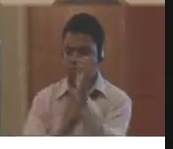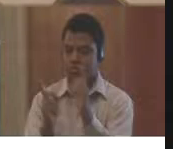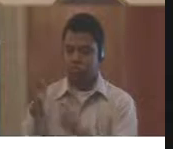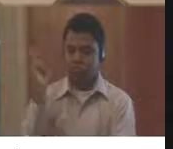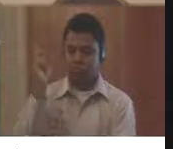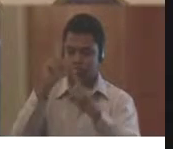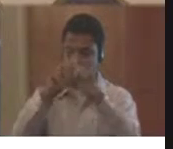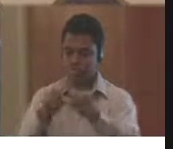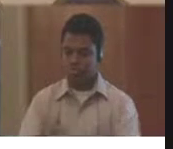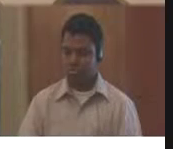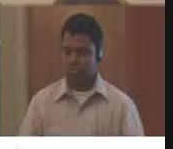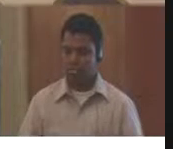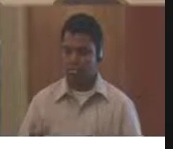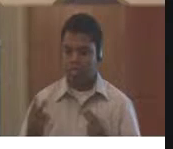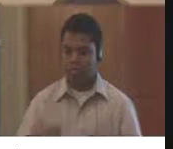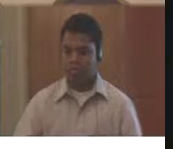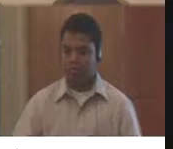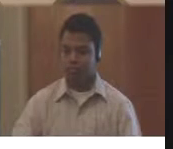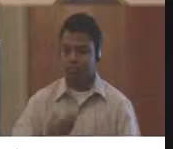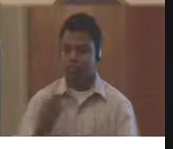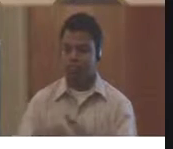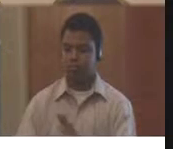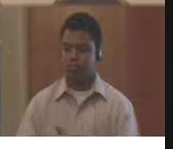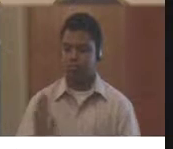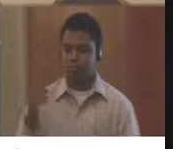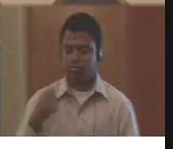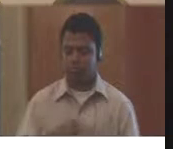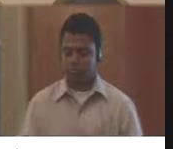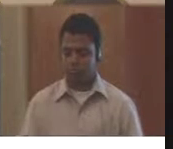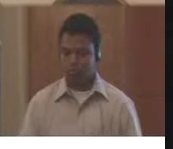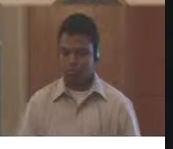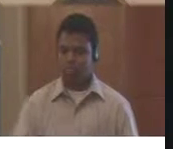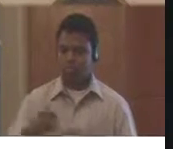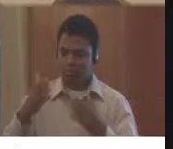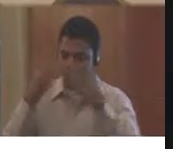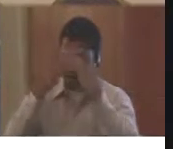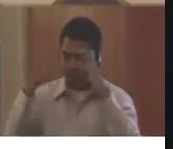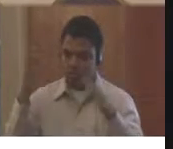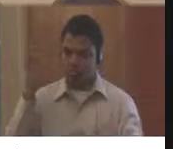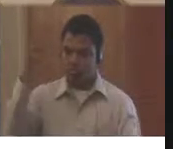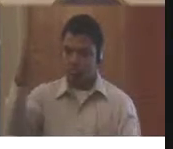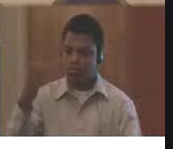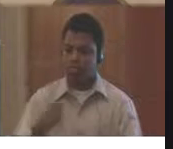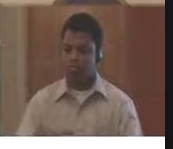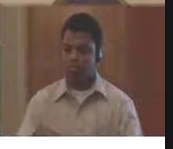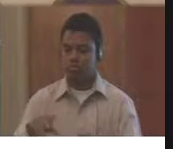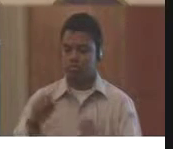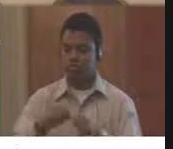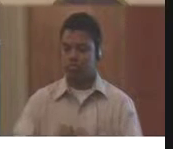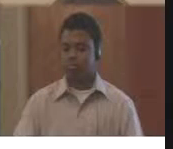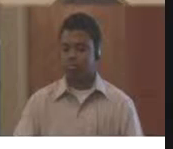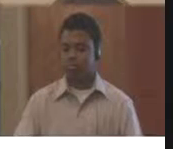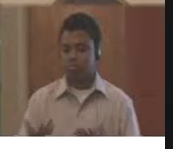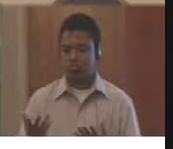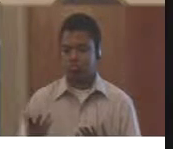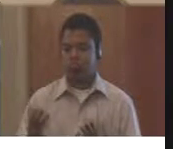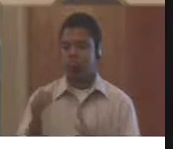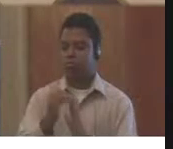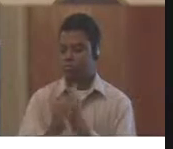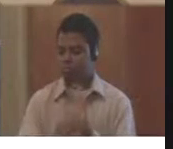government. It is indispensable to strengthen methodologies that include these visions in